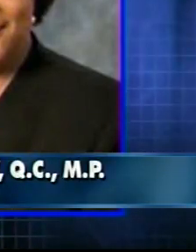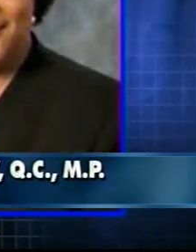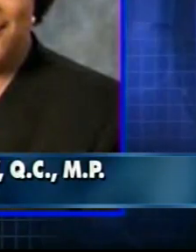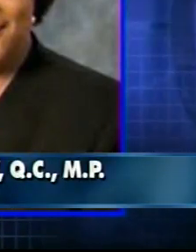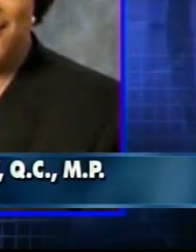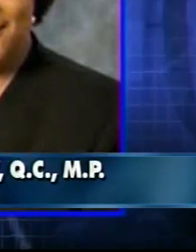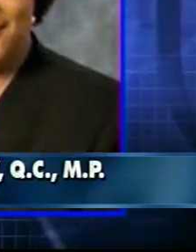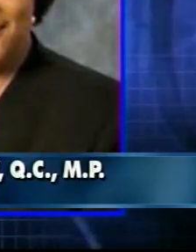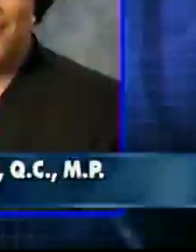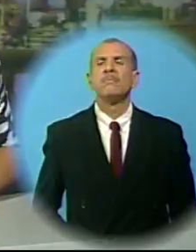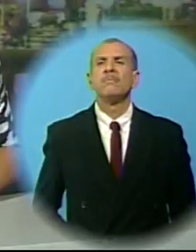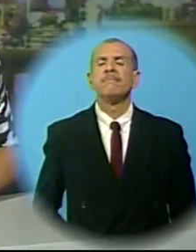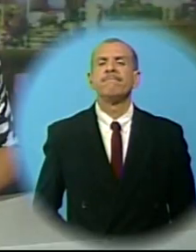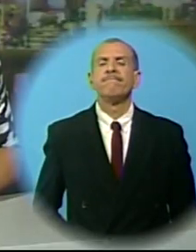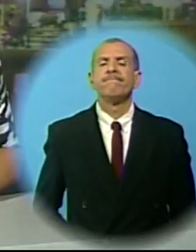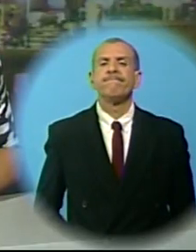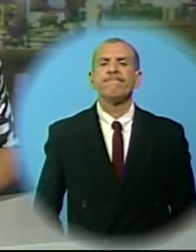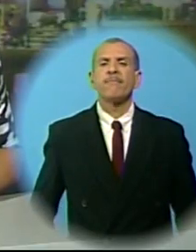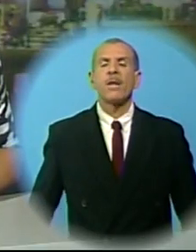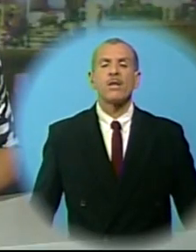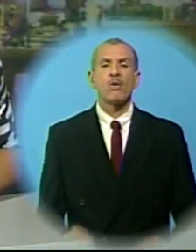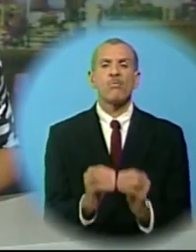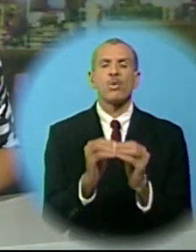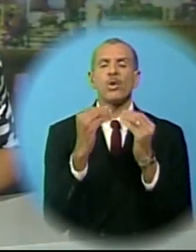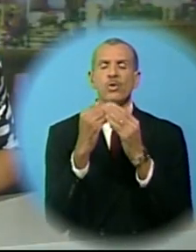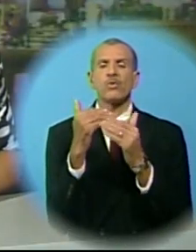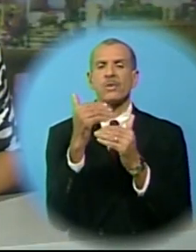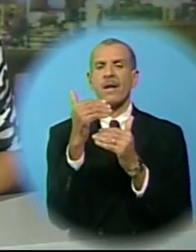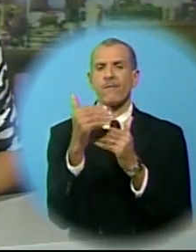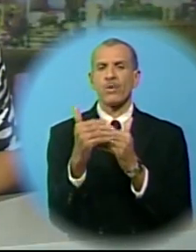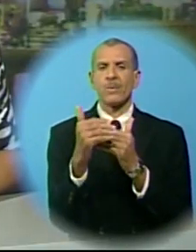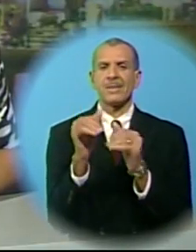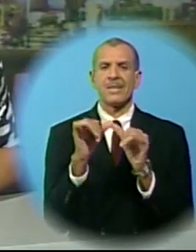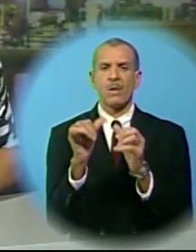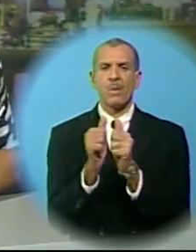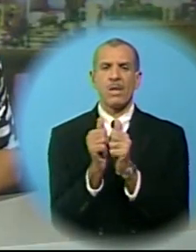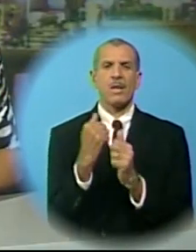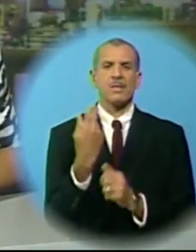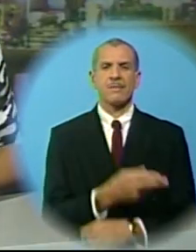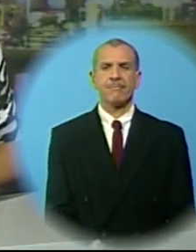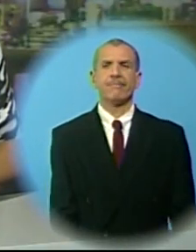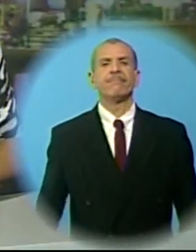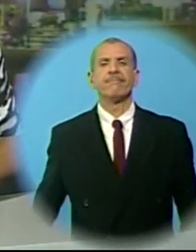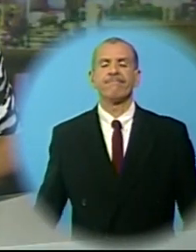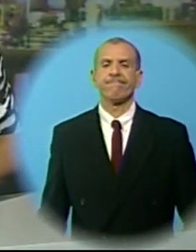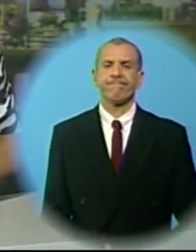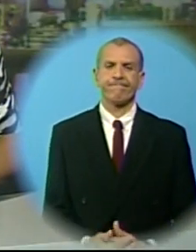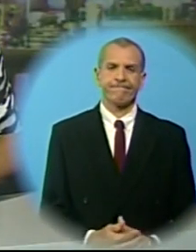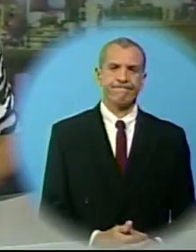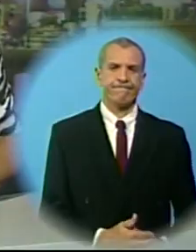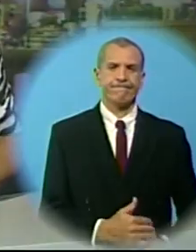addressed in the next few weeks. We'll have more news after the break. Stay with us.